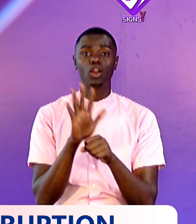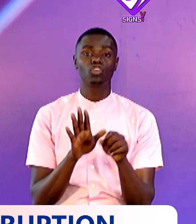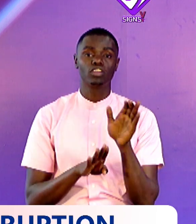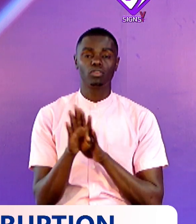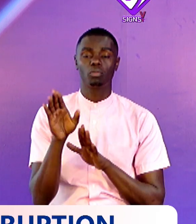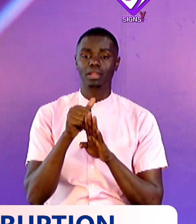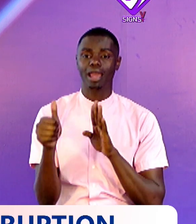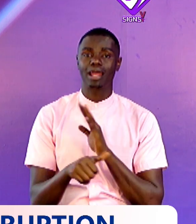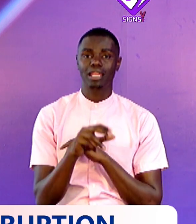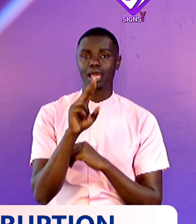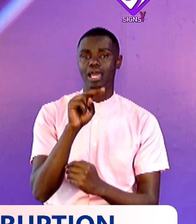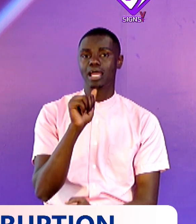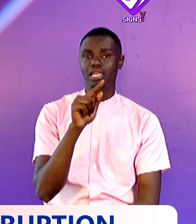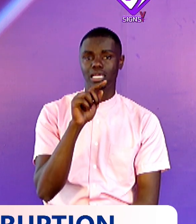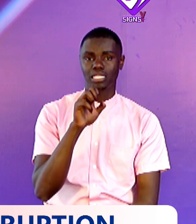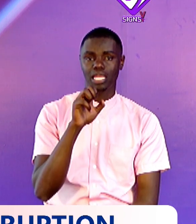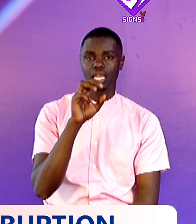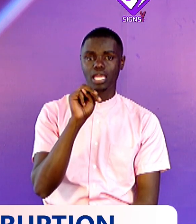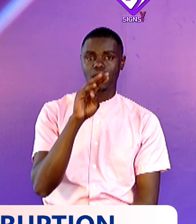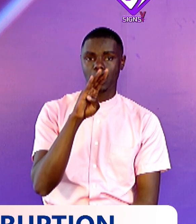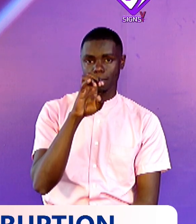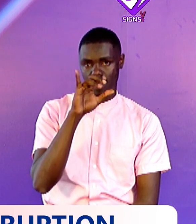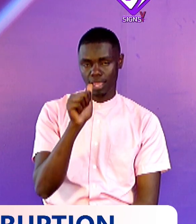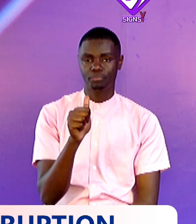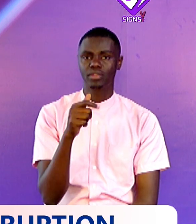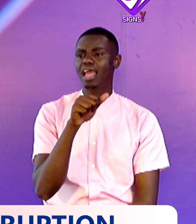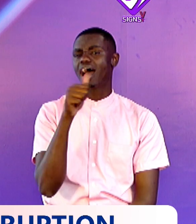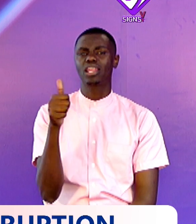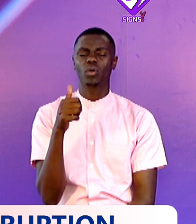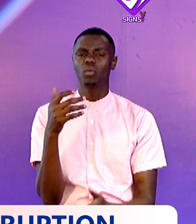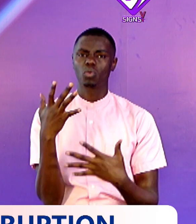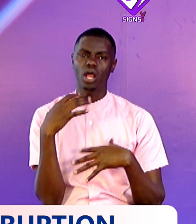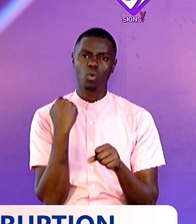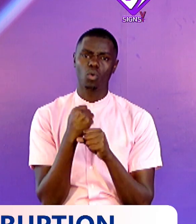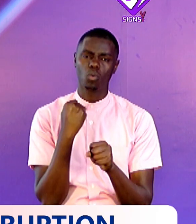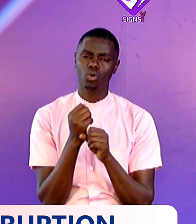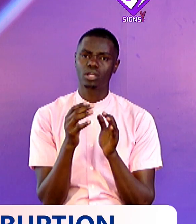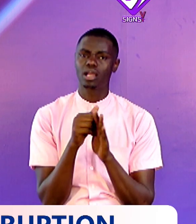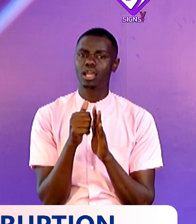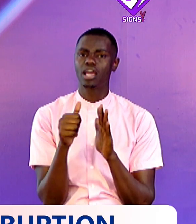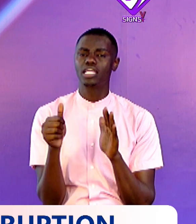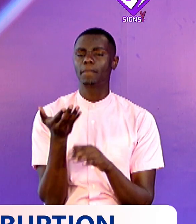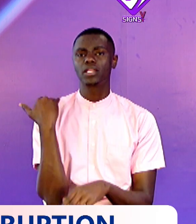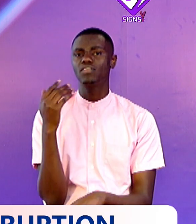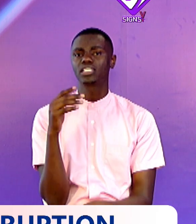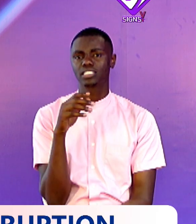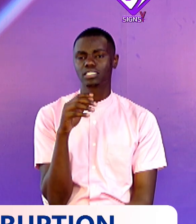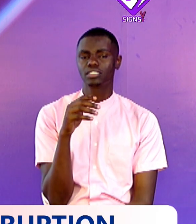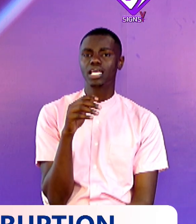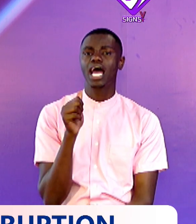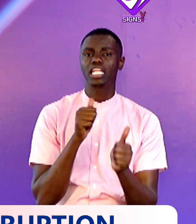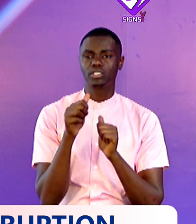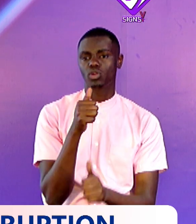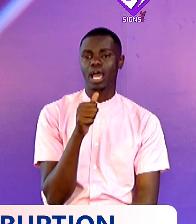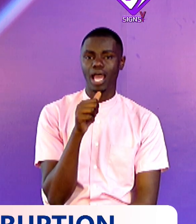I have friends who are working within the previous administration of Chris Kaemba, and they were doing a good job. But right